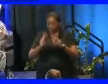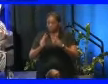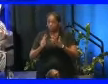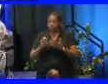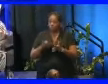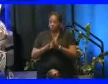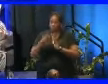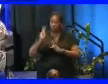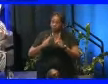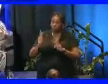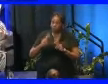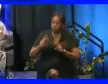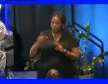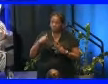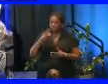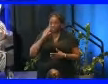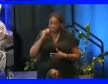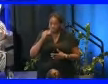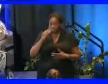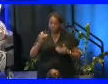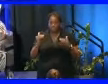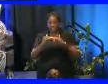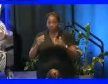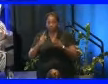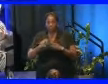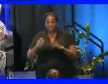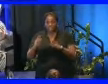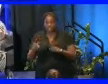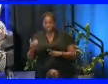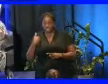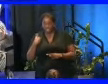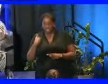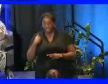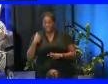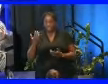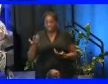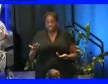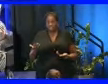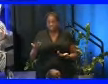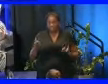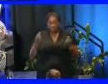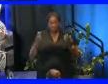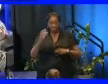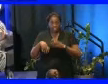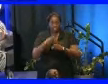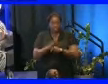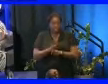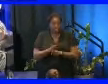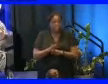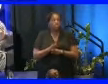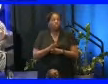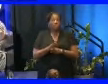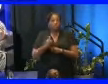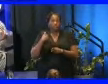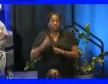require people to have either lived experience equal to the education, because it's throughout these years, or as long as